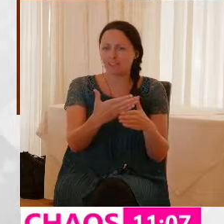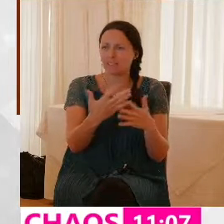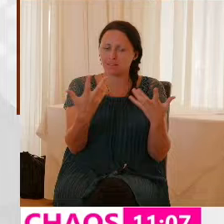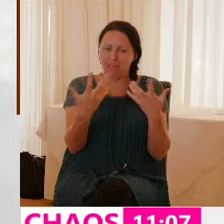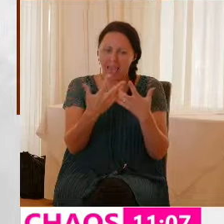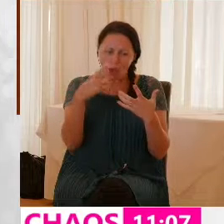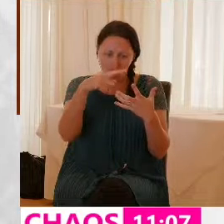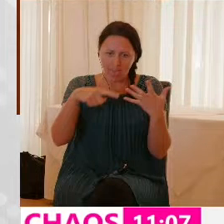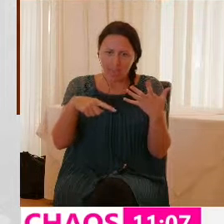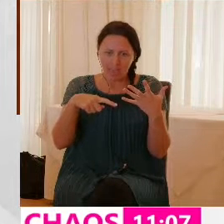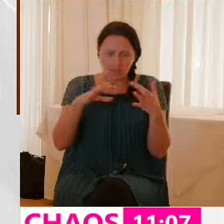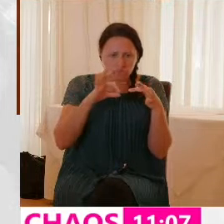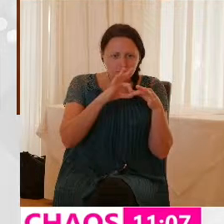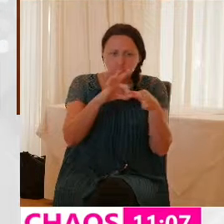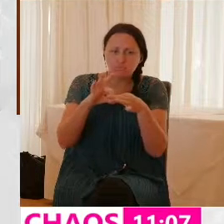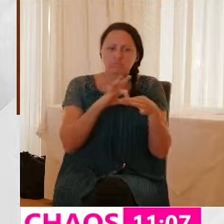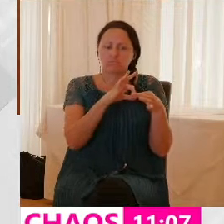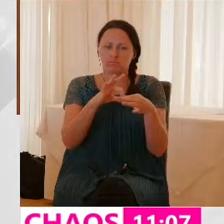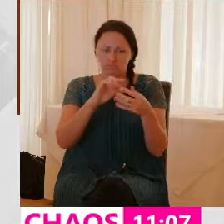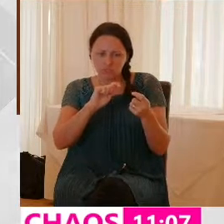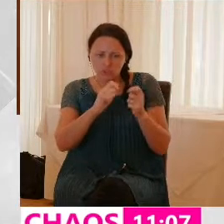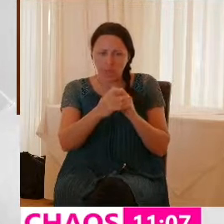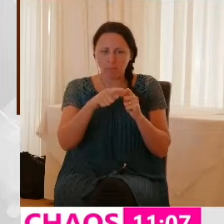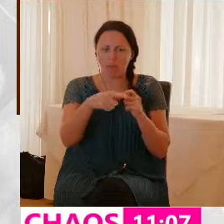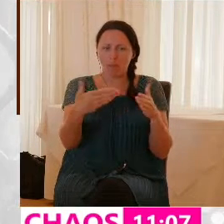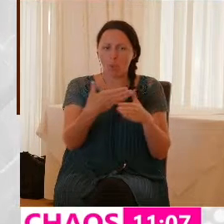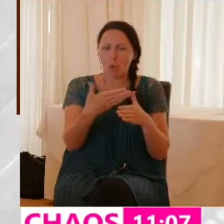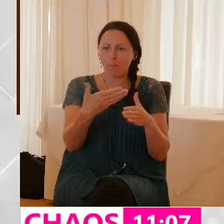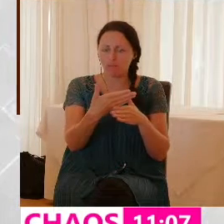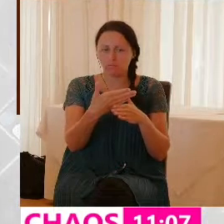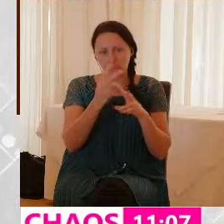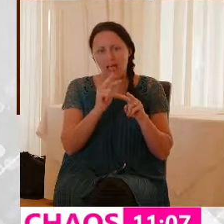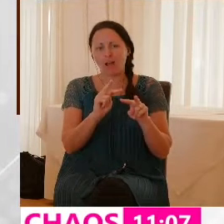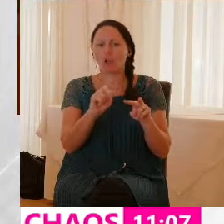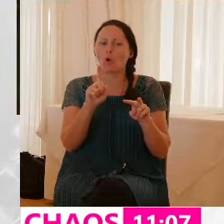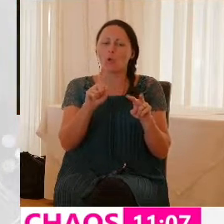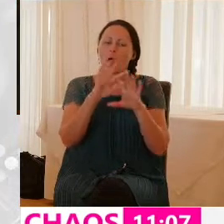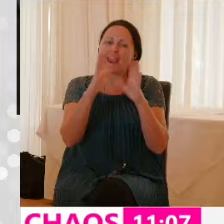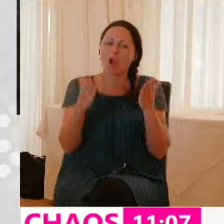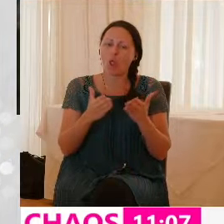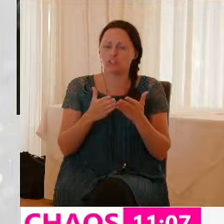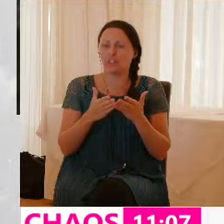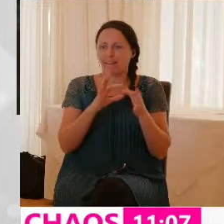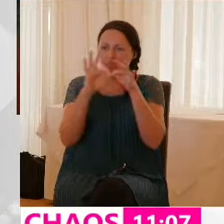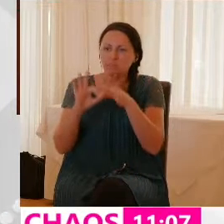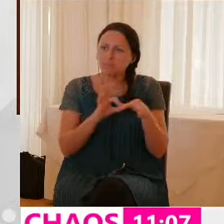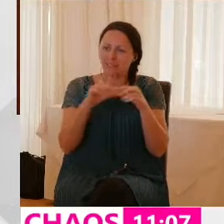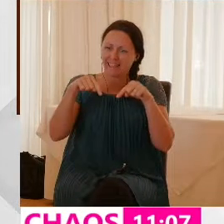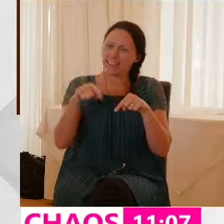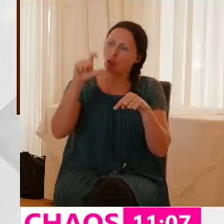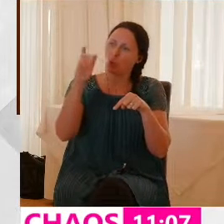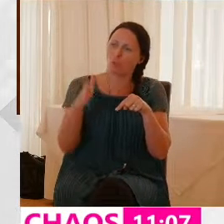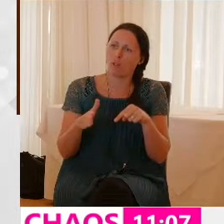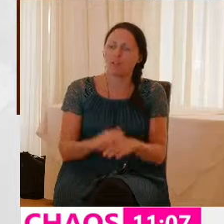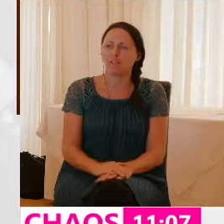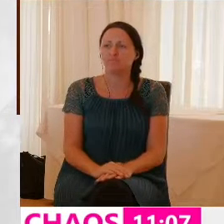together, and shape the employment outlook, or I can say ecology, in Cornwall? So to